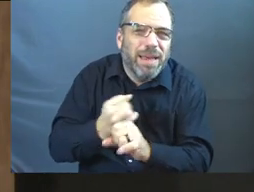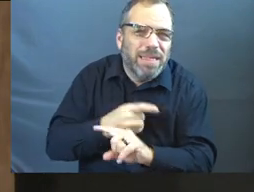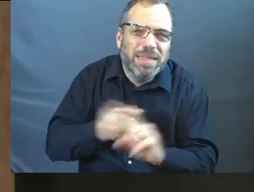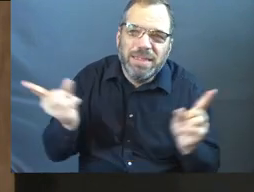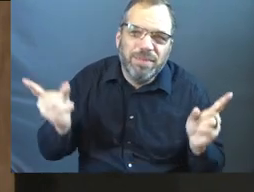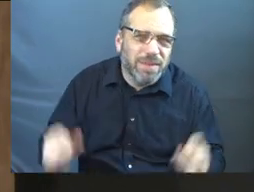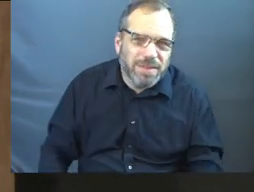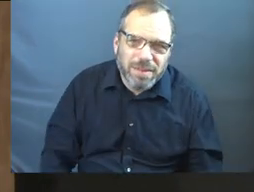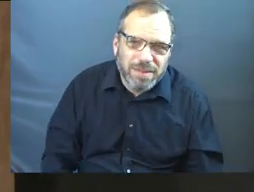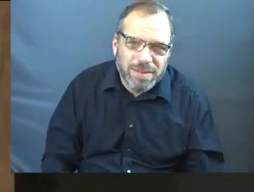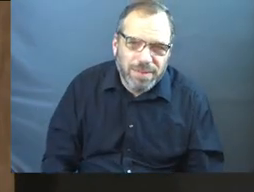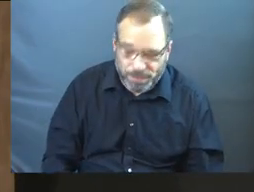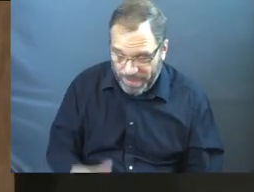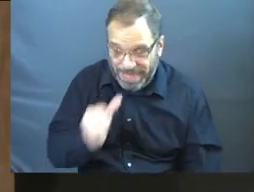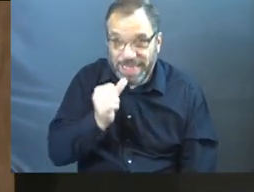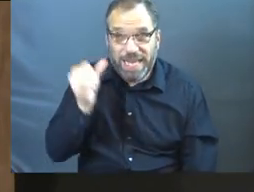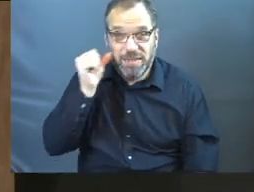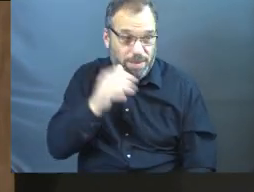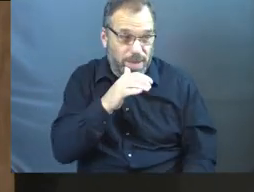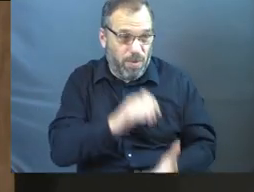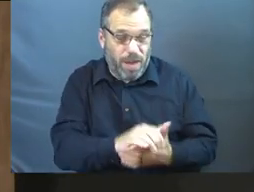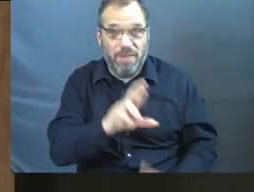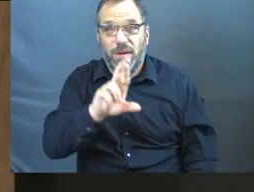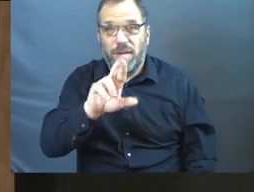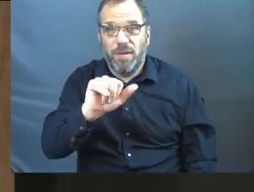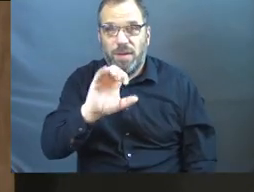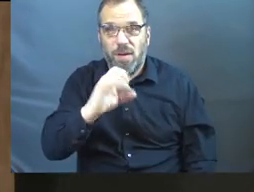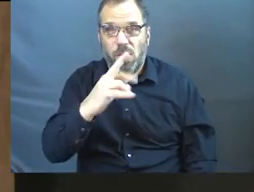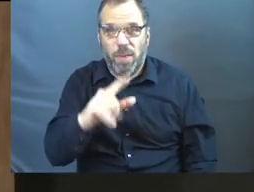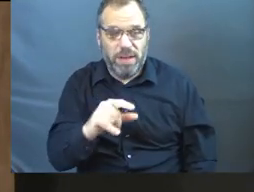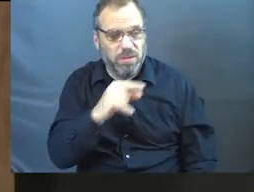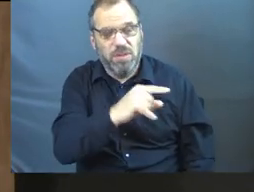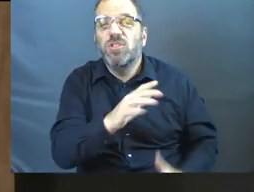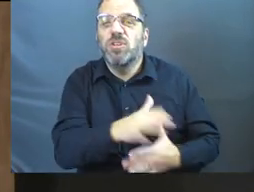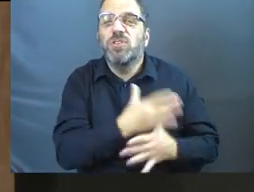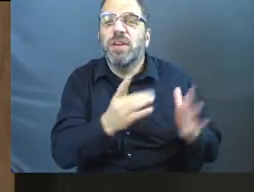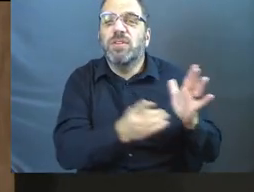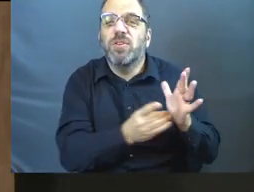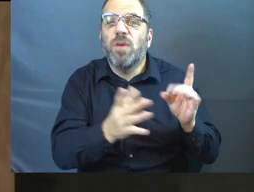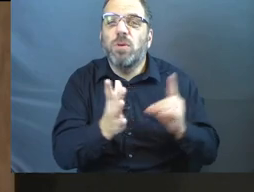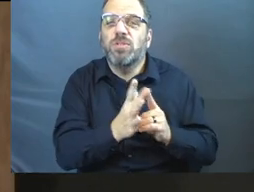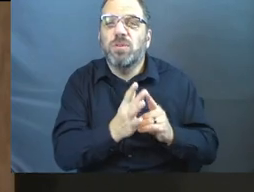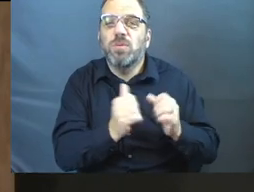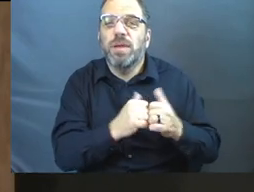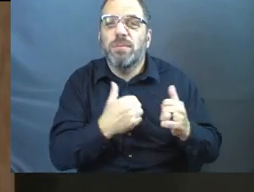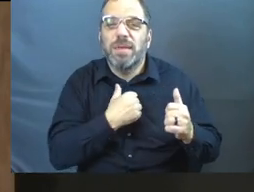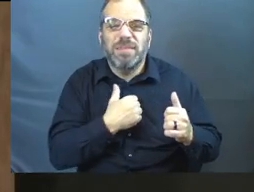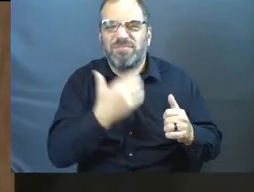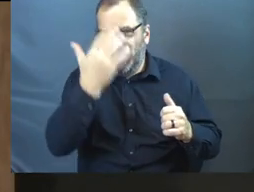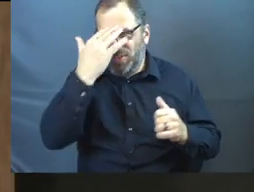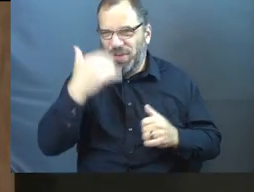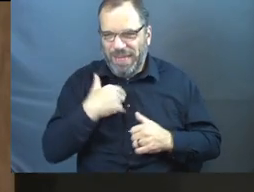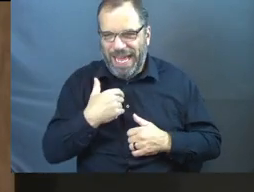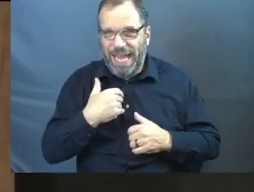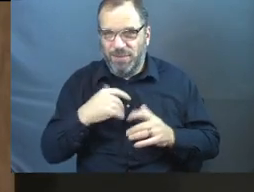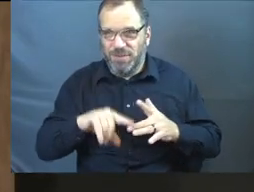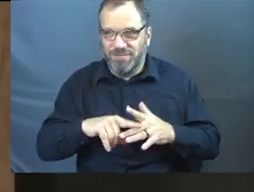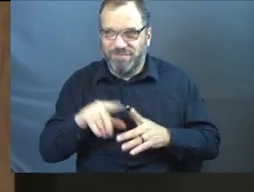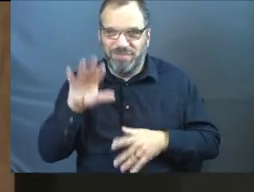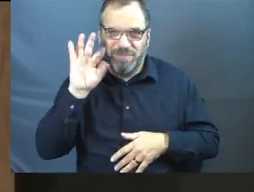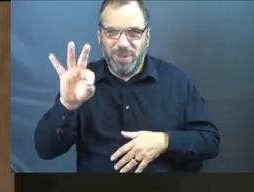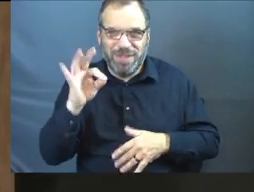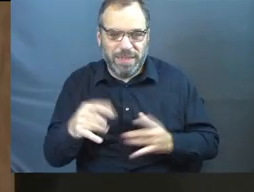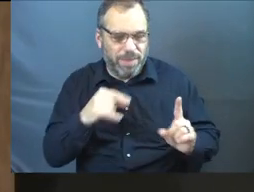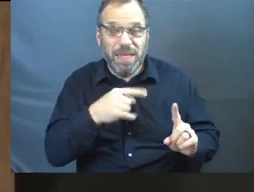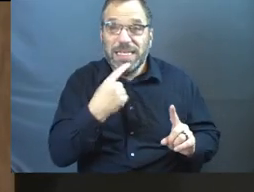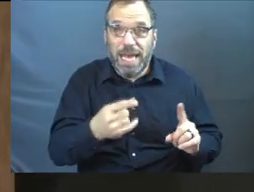difference. Yesterday, Rachel and I, my wife, she was sharing a devotional with me that she had found because she knew what I was kind of jumping into today. And